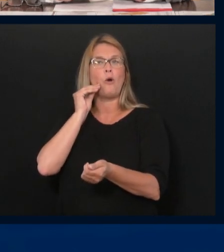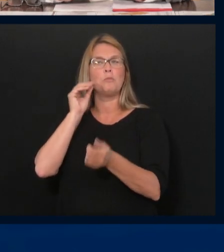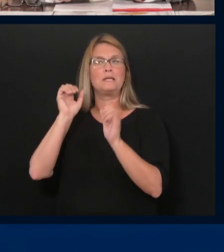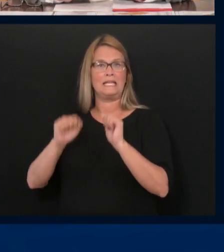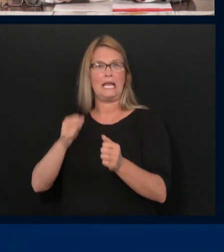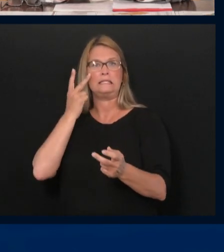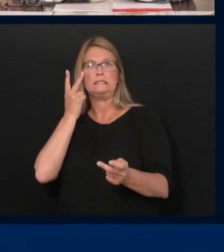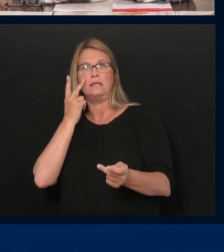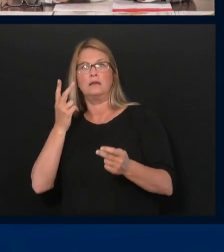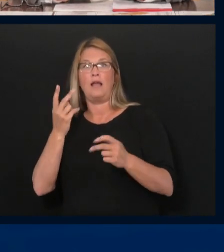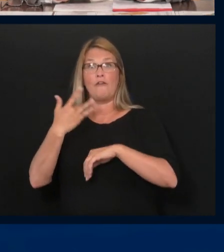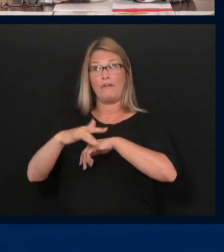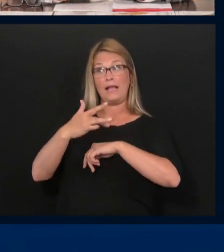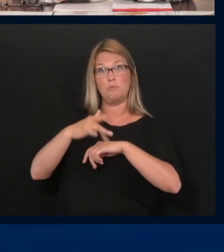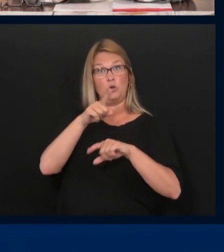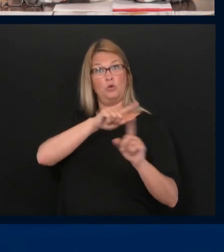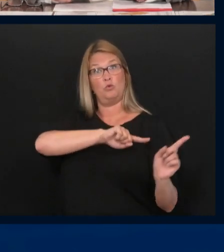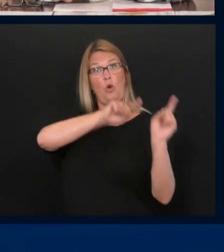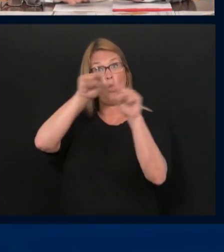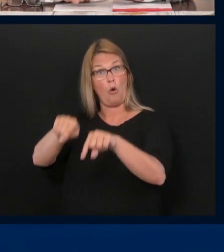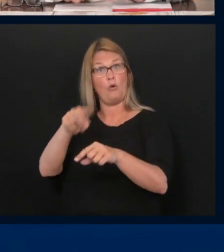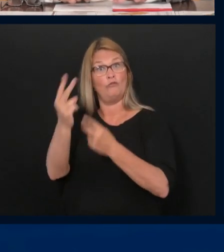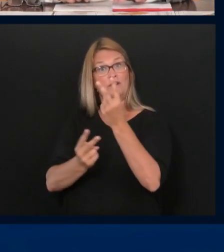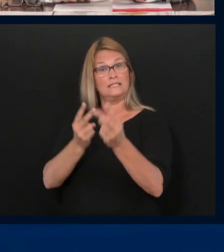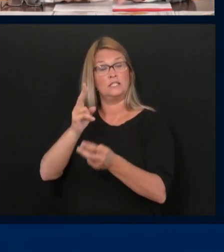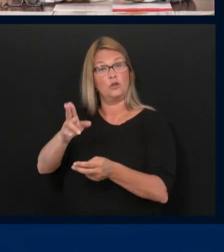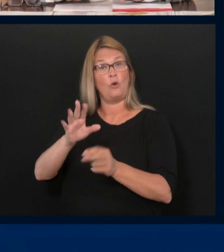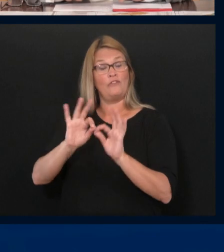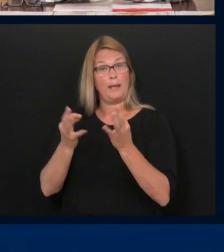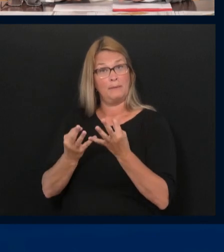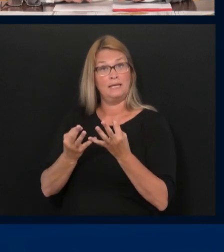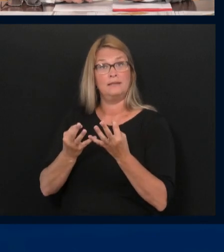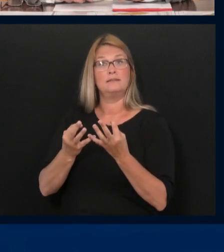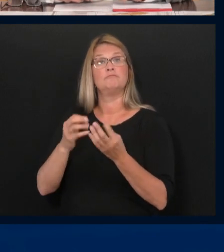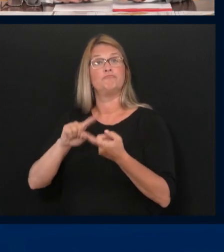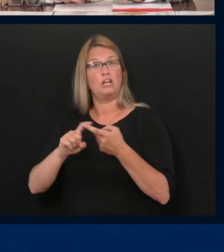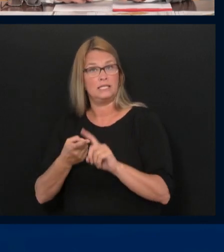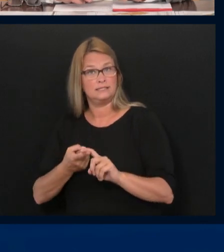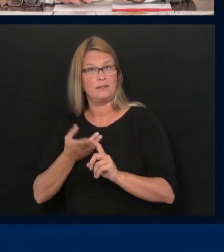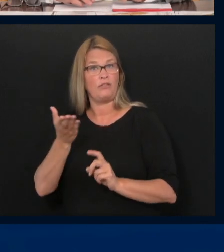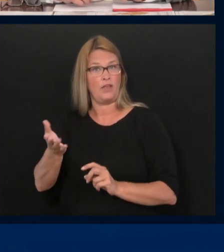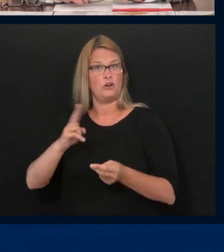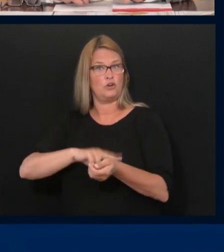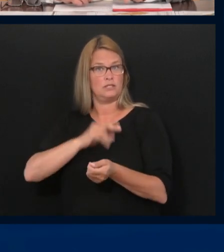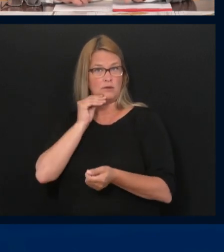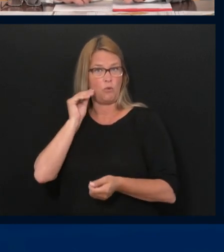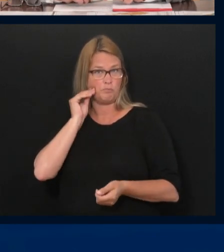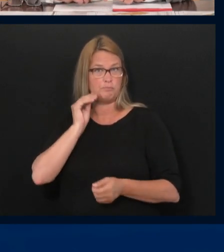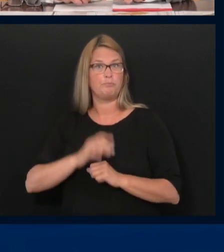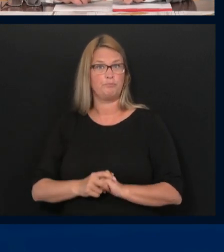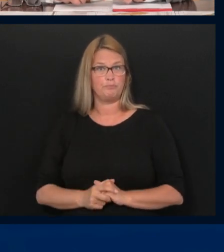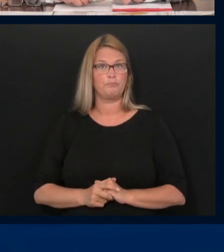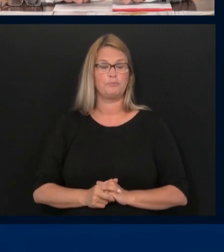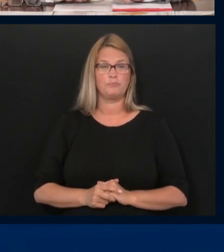and see your loved one that desperately needs you to be able to see them.